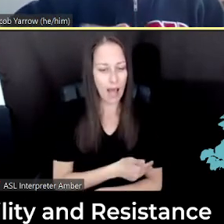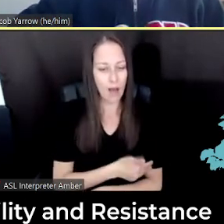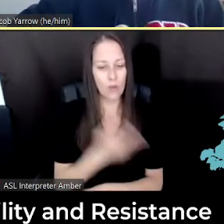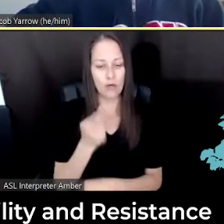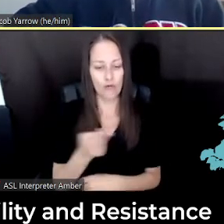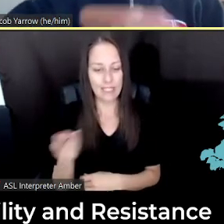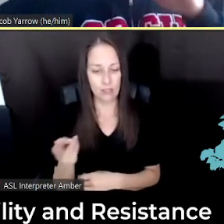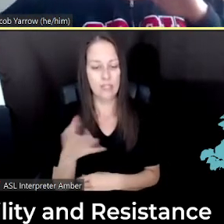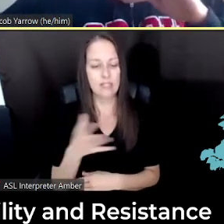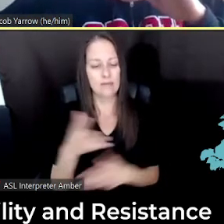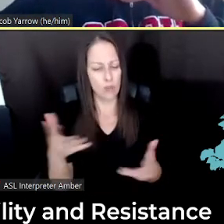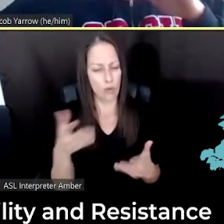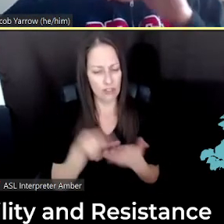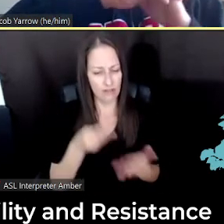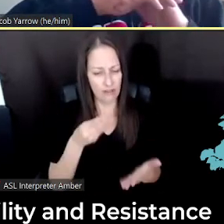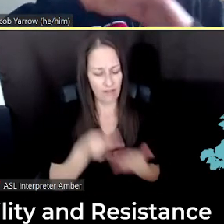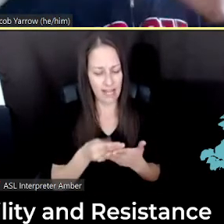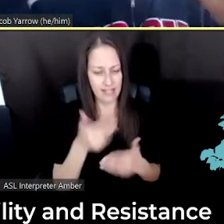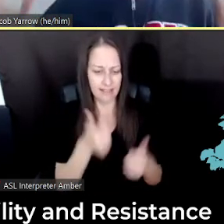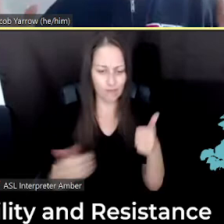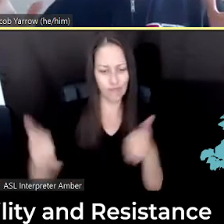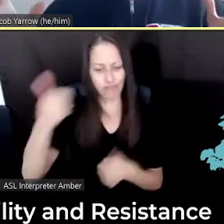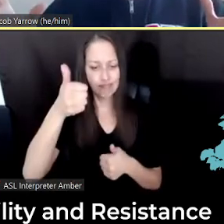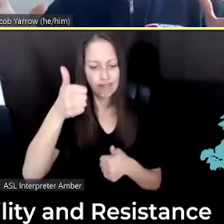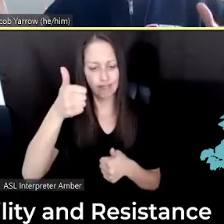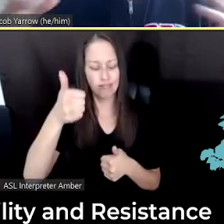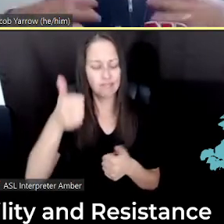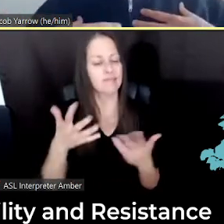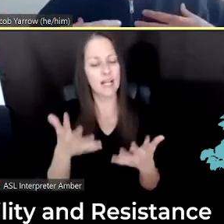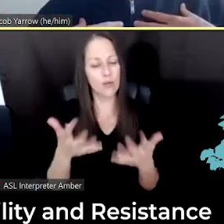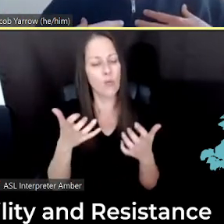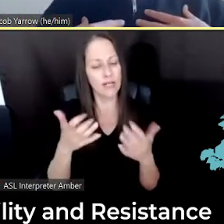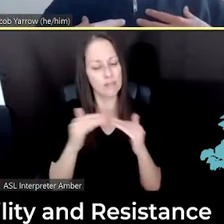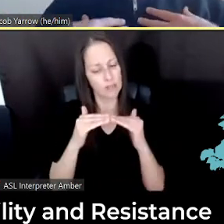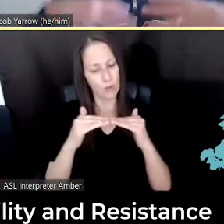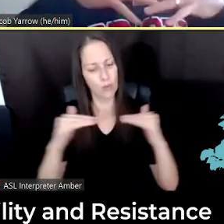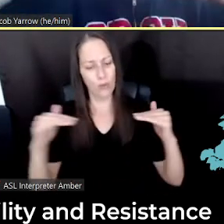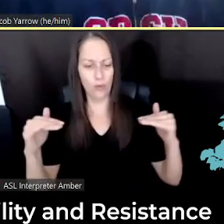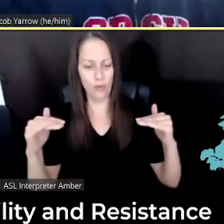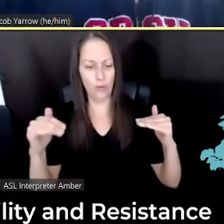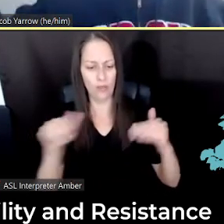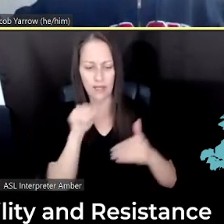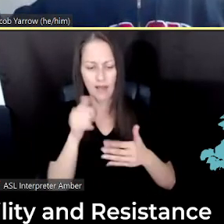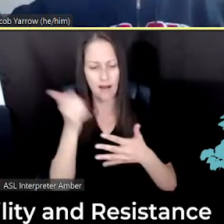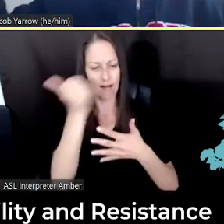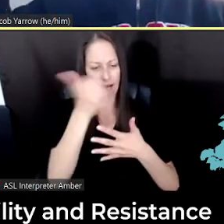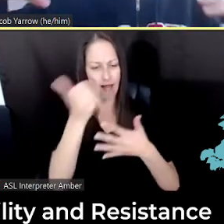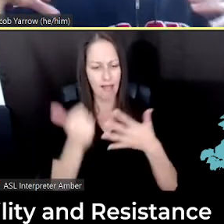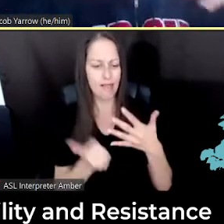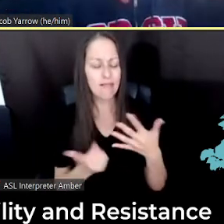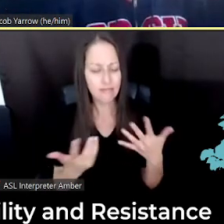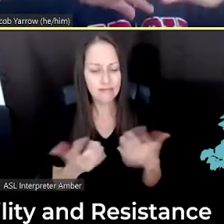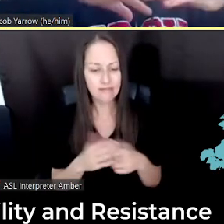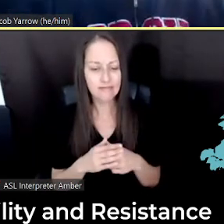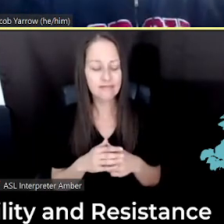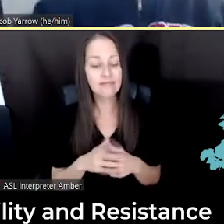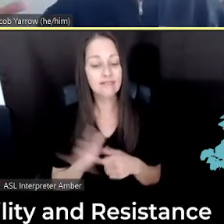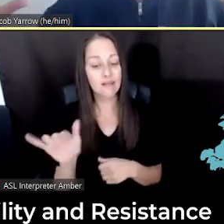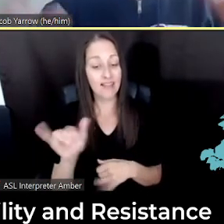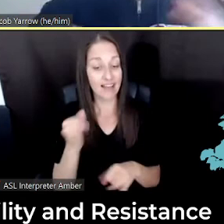and making that a much less hierarchical. I mean, there's a lot that we can do personally, but as an institution,